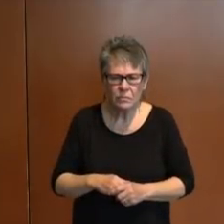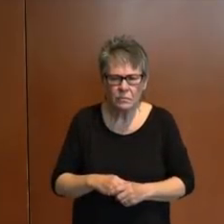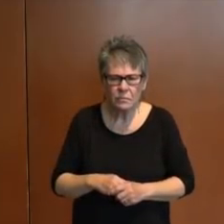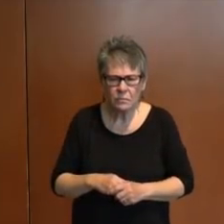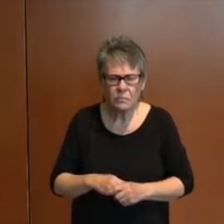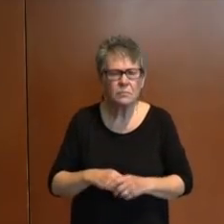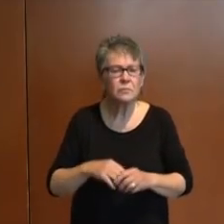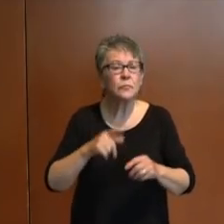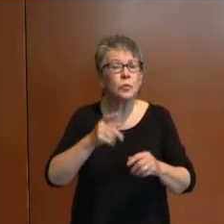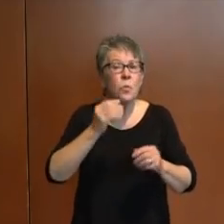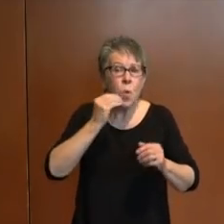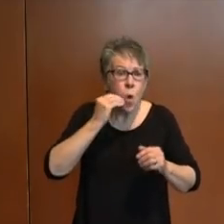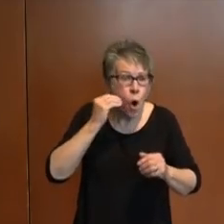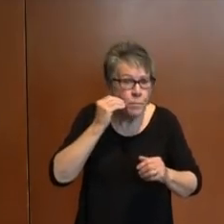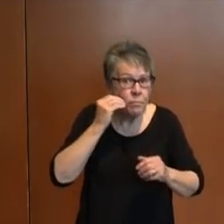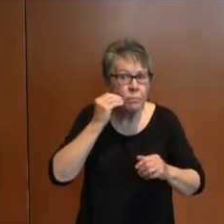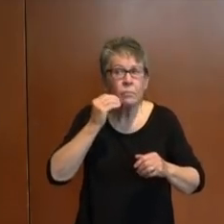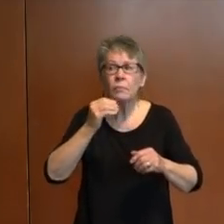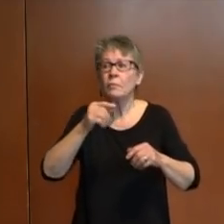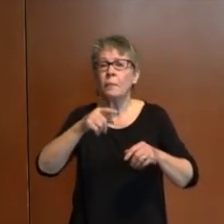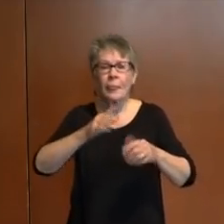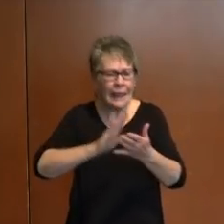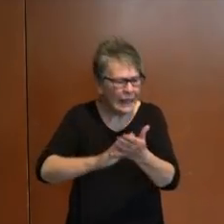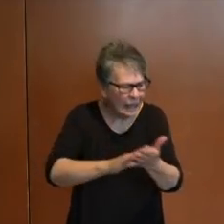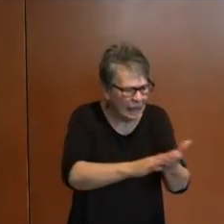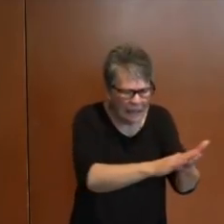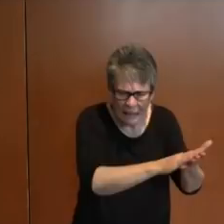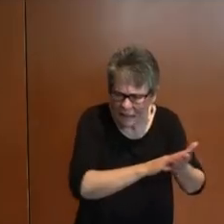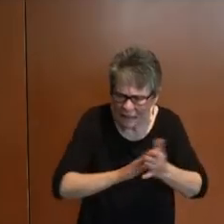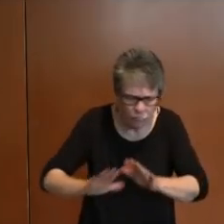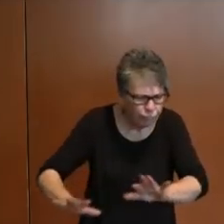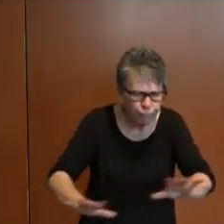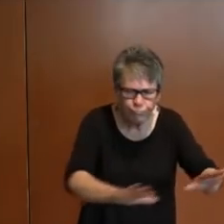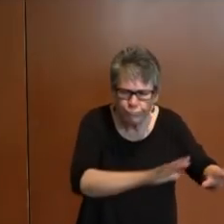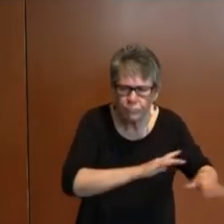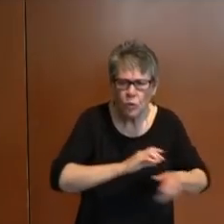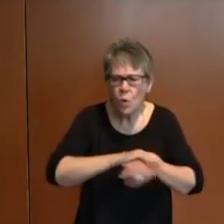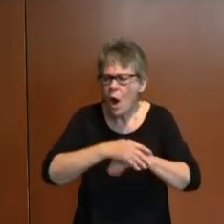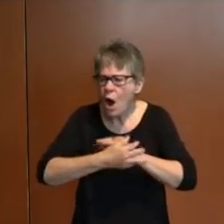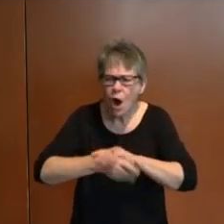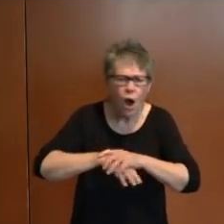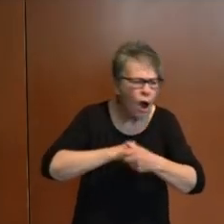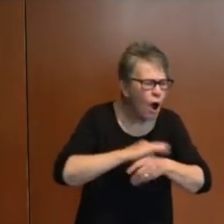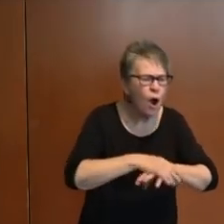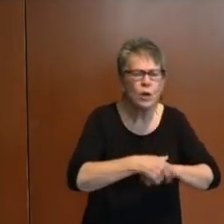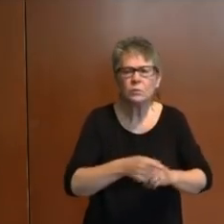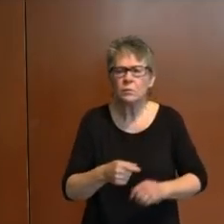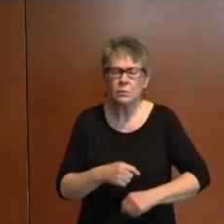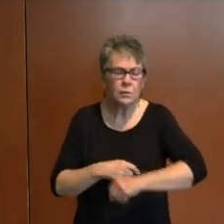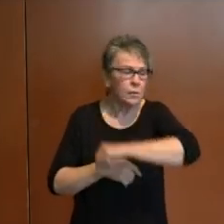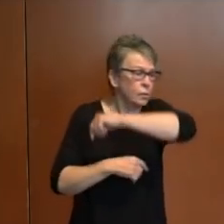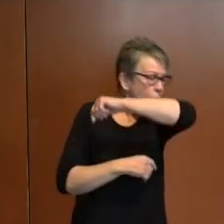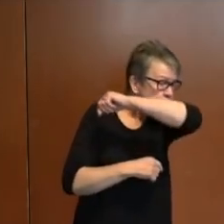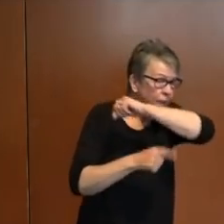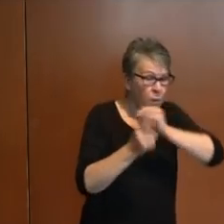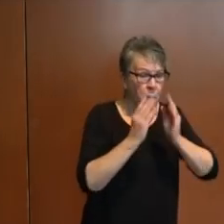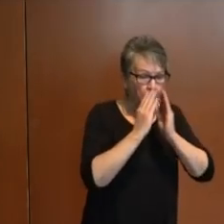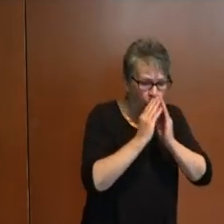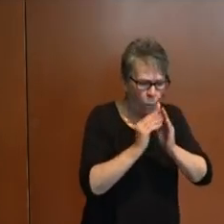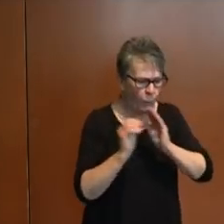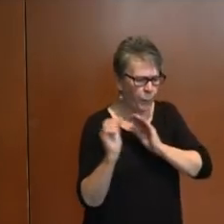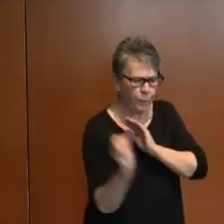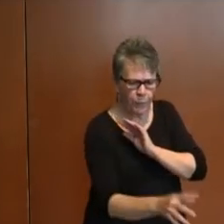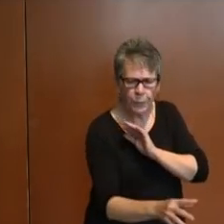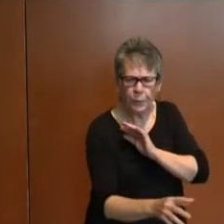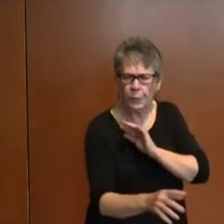surfaces. Wash your hands with soap and water. Don't touch your face. Cough and sneeze into your sleeve. Stay away from